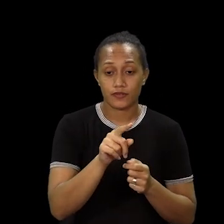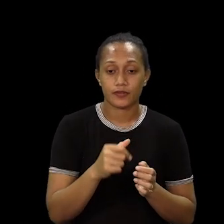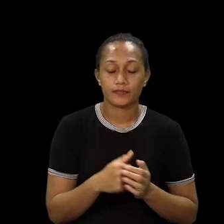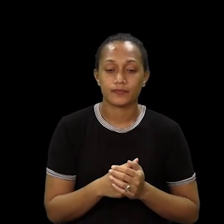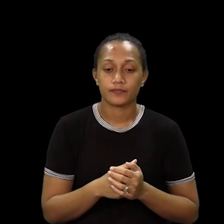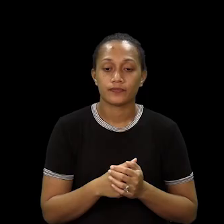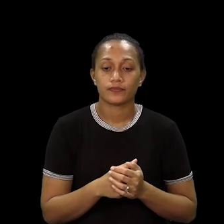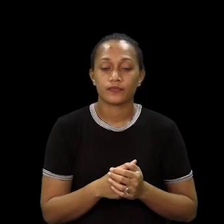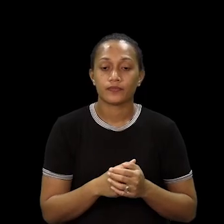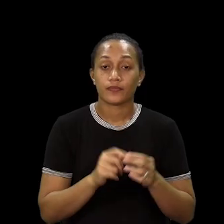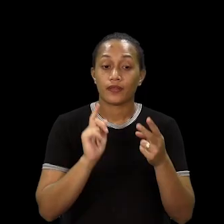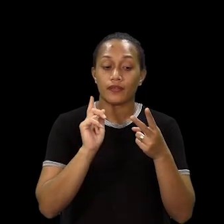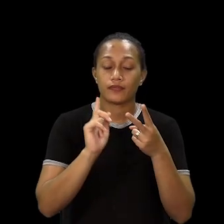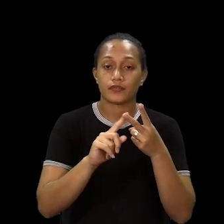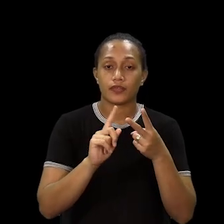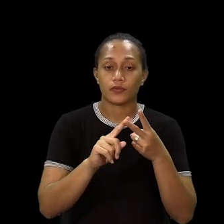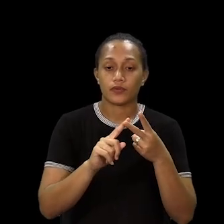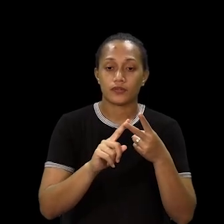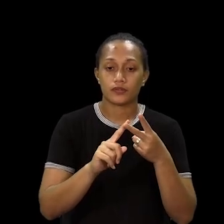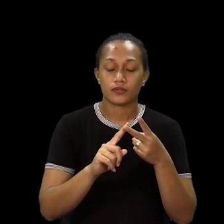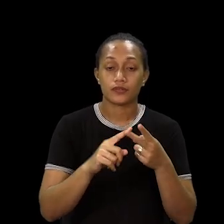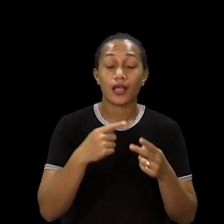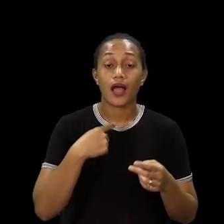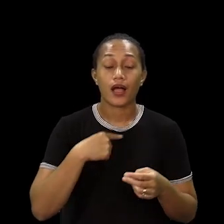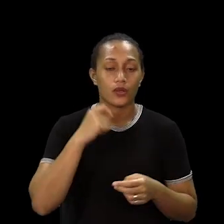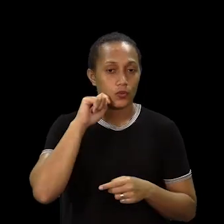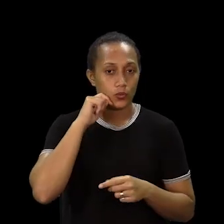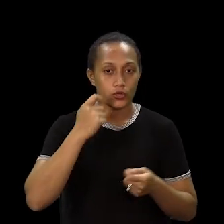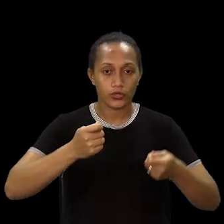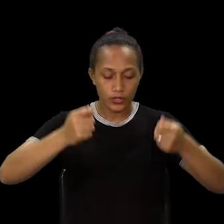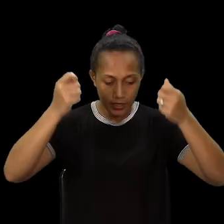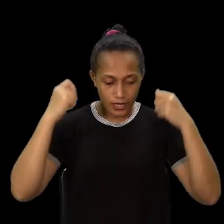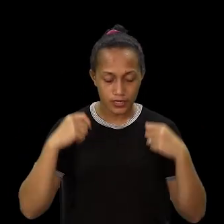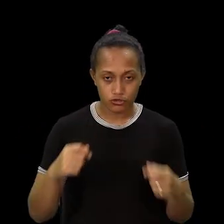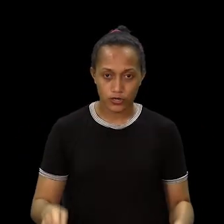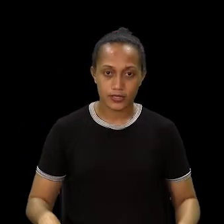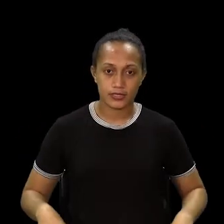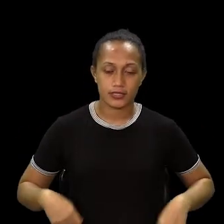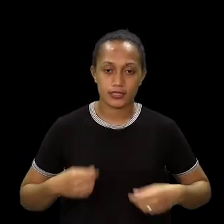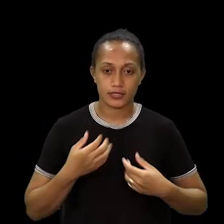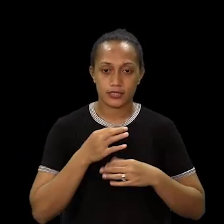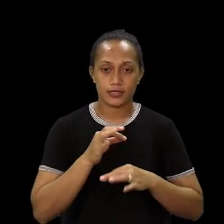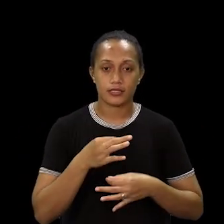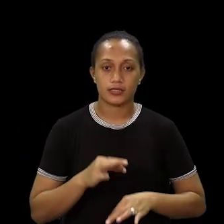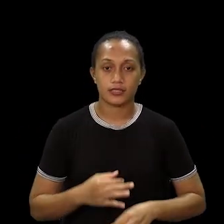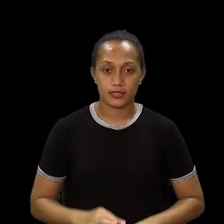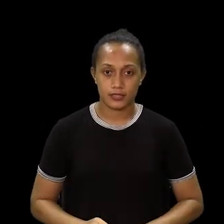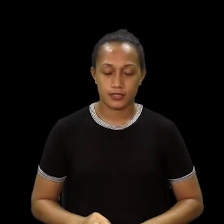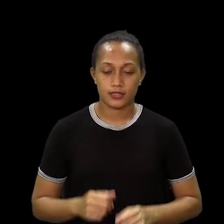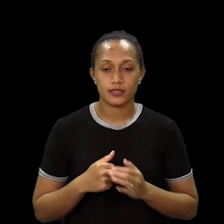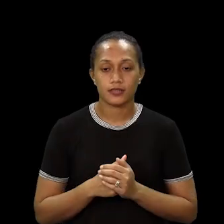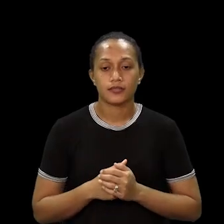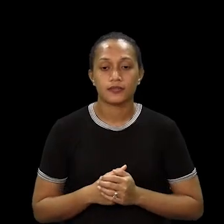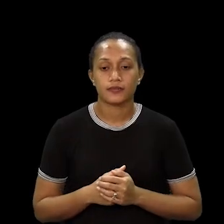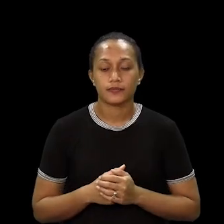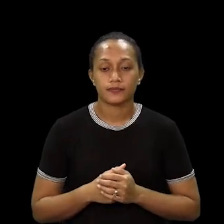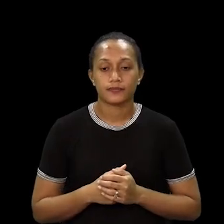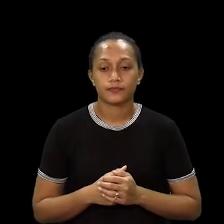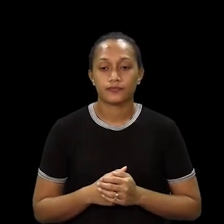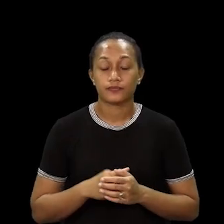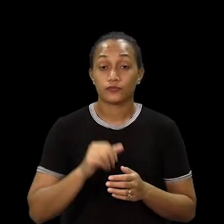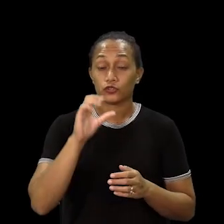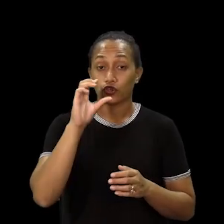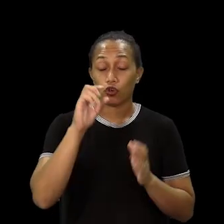wake up. The second one is I will get dressed. I will